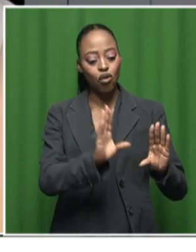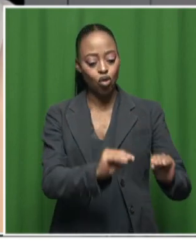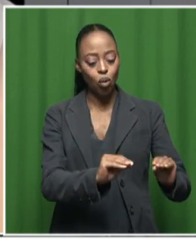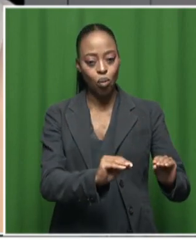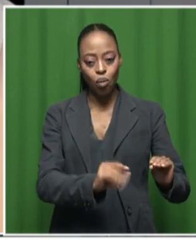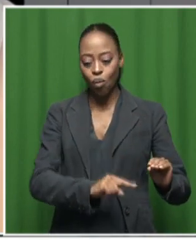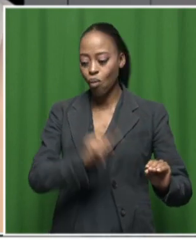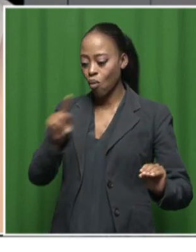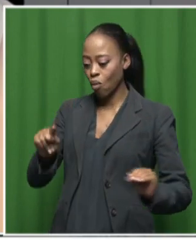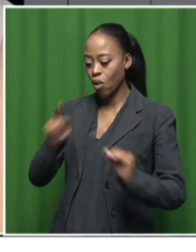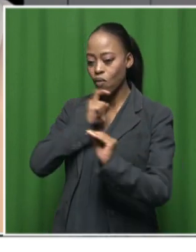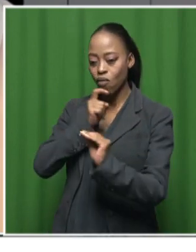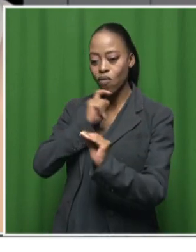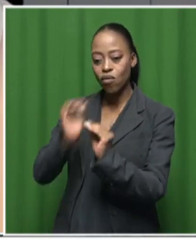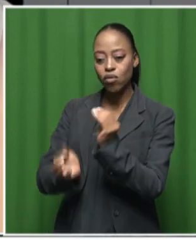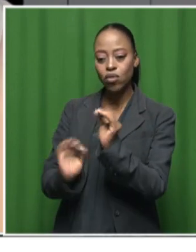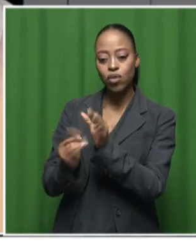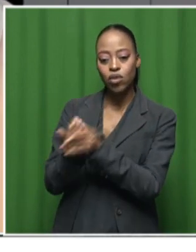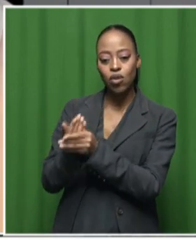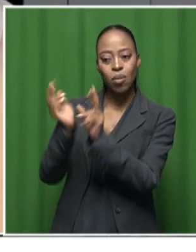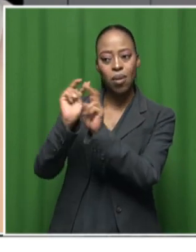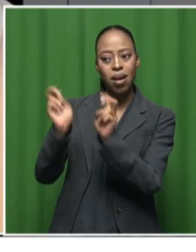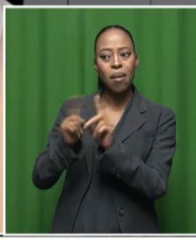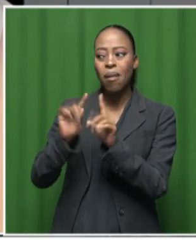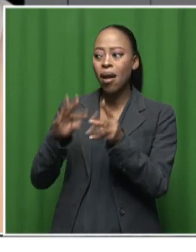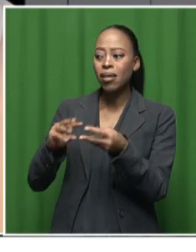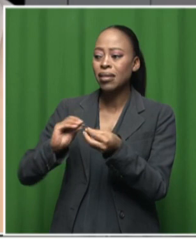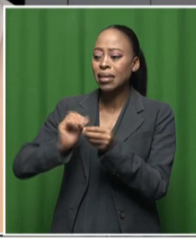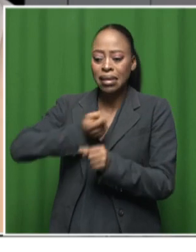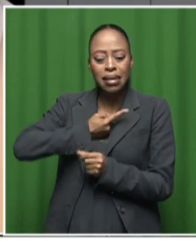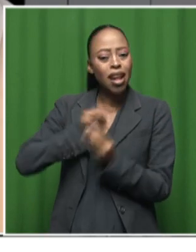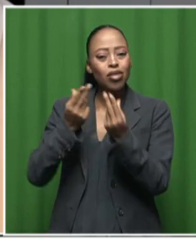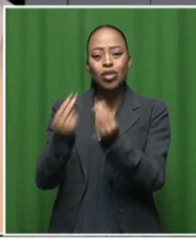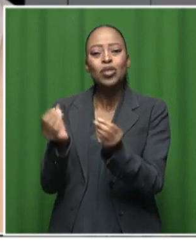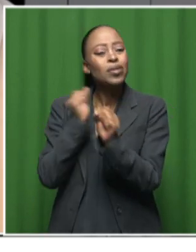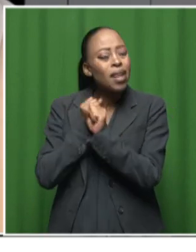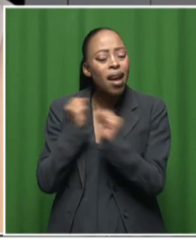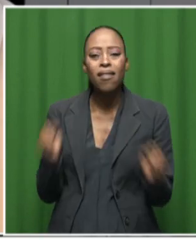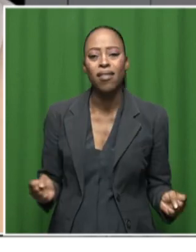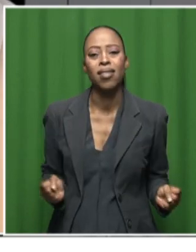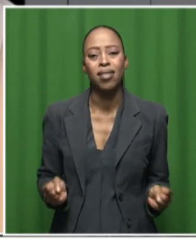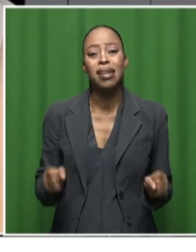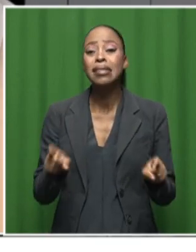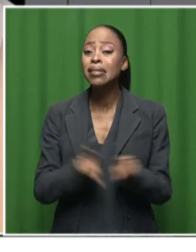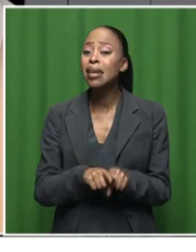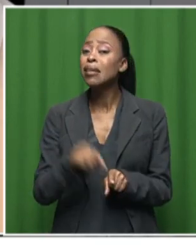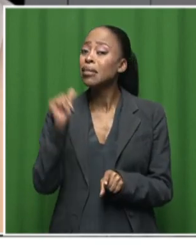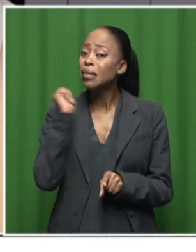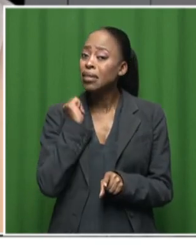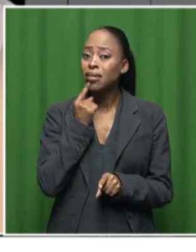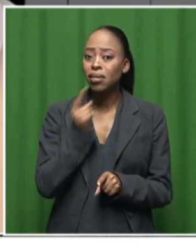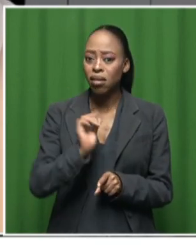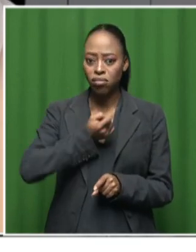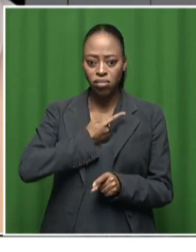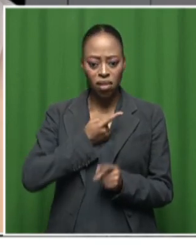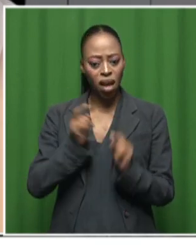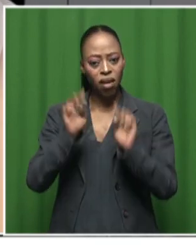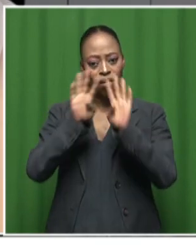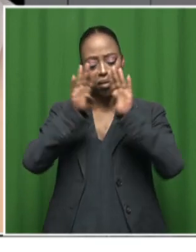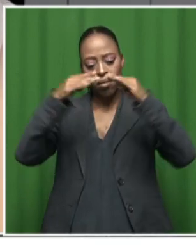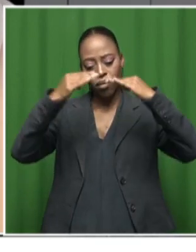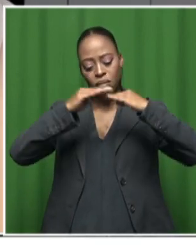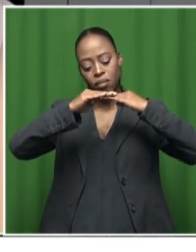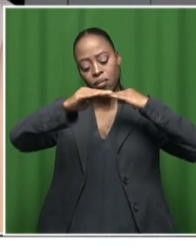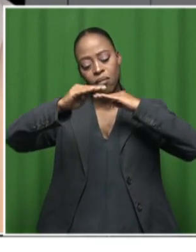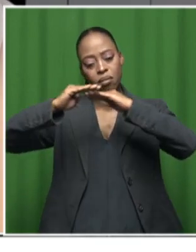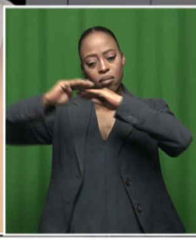off and move in the green route, where we don't even produce our own solar panels, which we heard on the program yesterday. We do not produce the solar panels that we